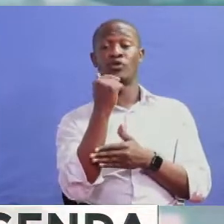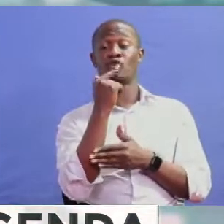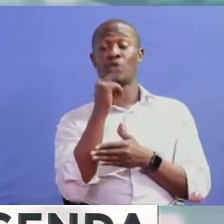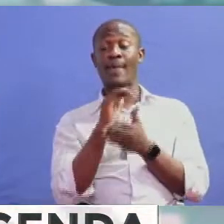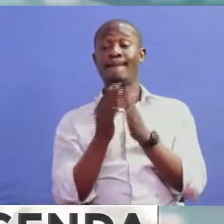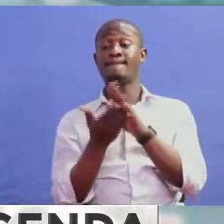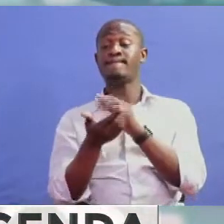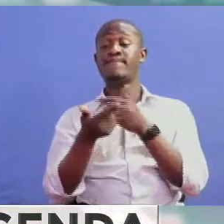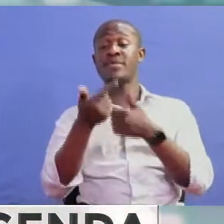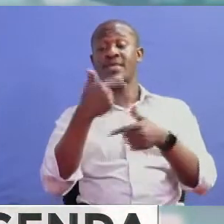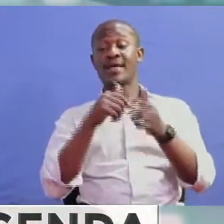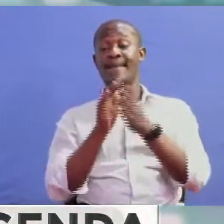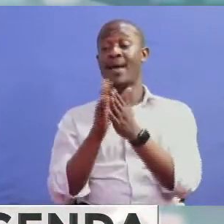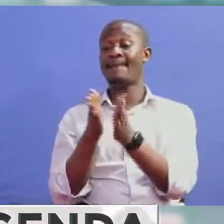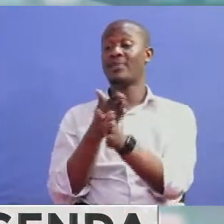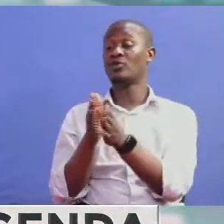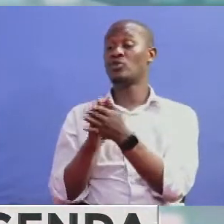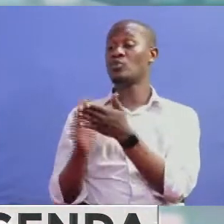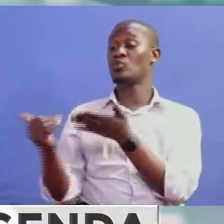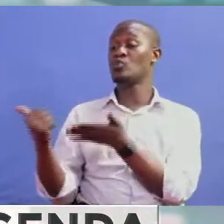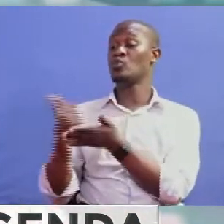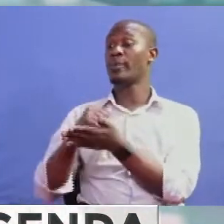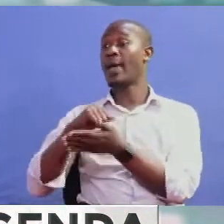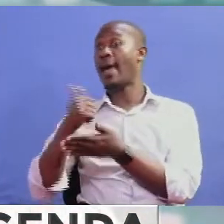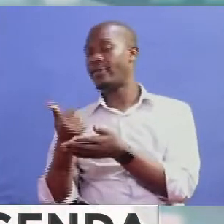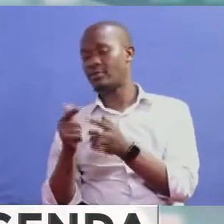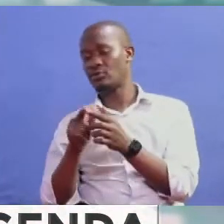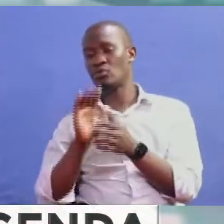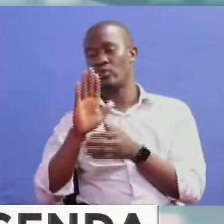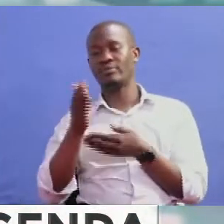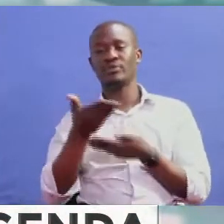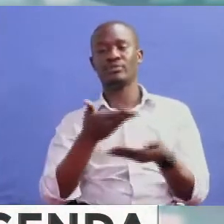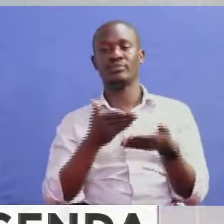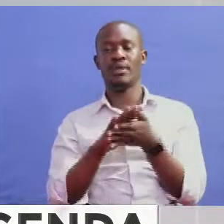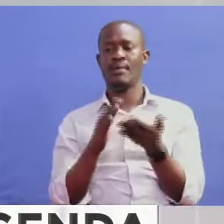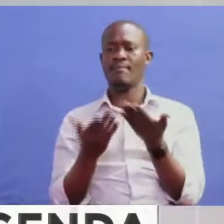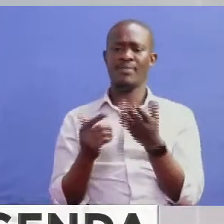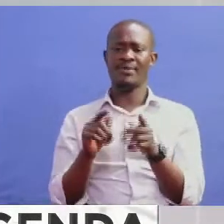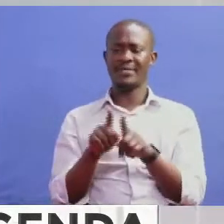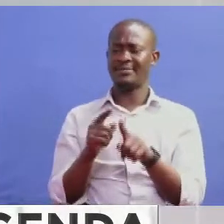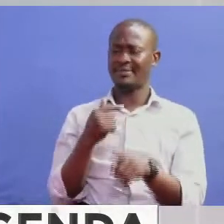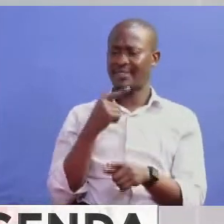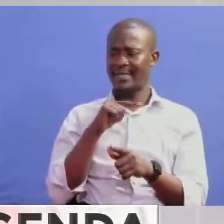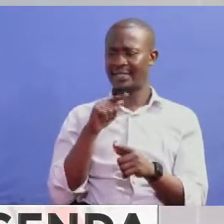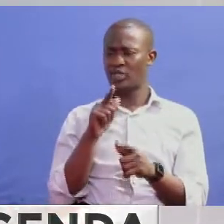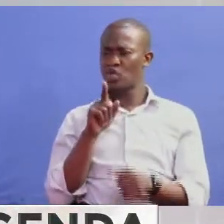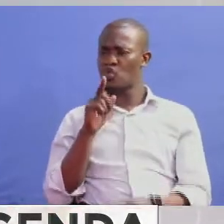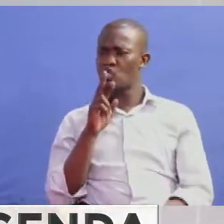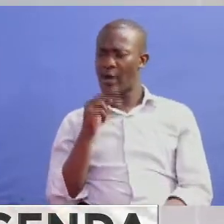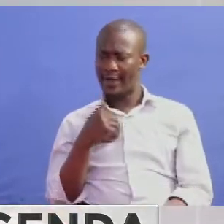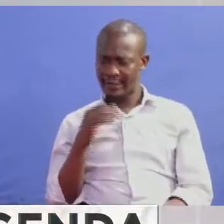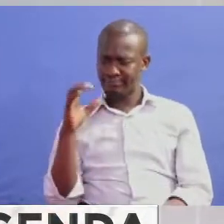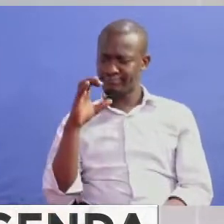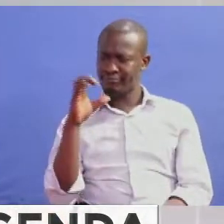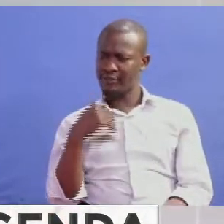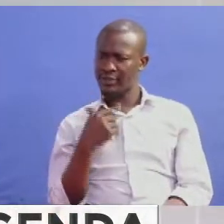ambassadors who recruit others to your business. All right, now maybe you could also tell us now that you are a